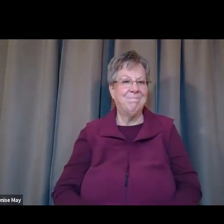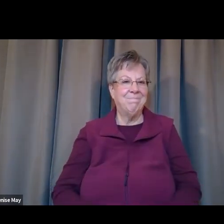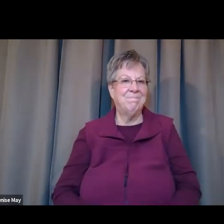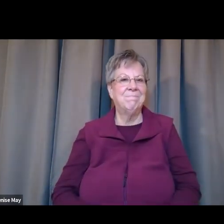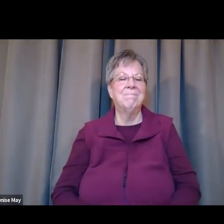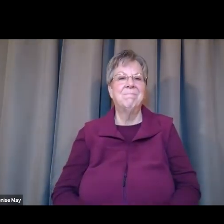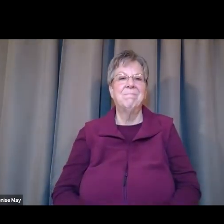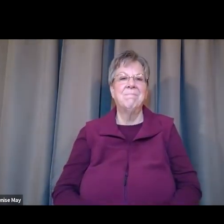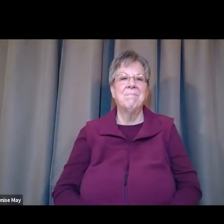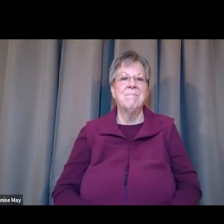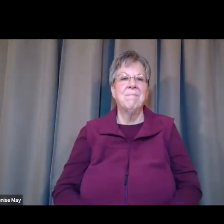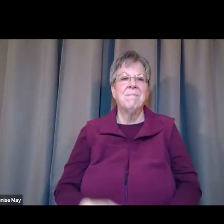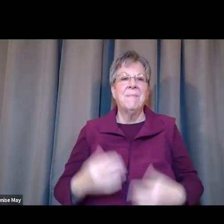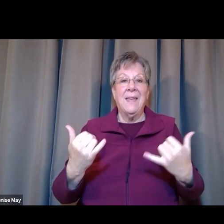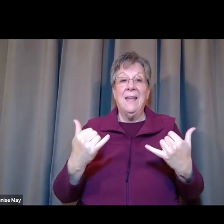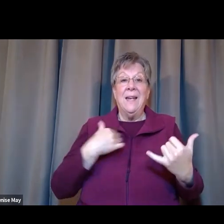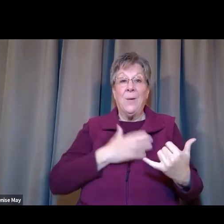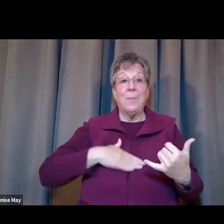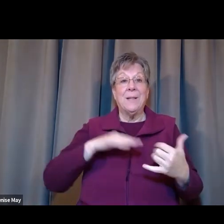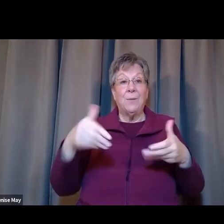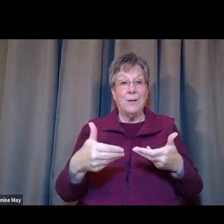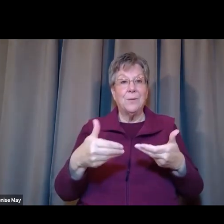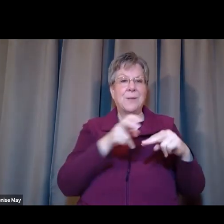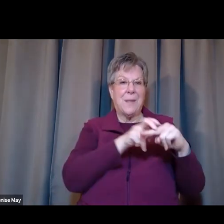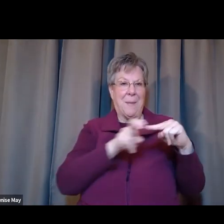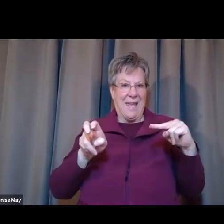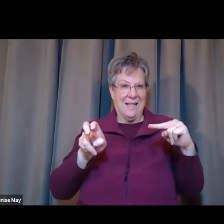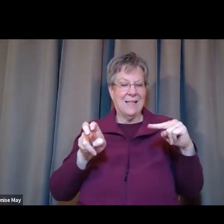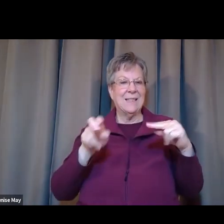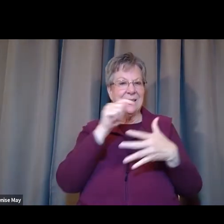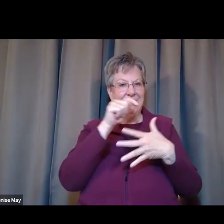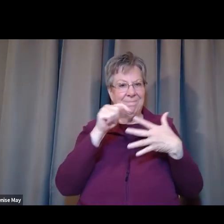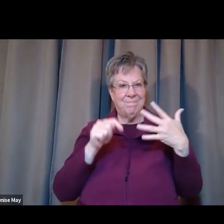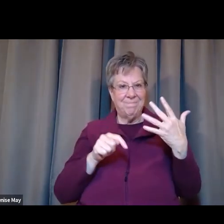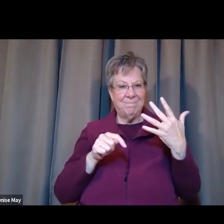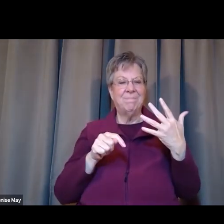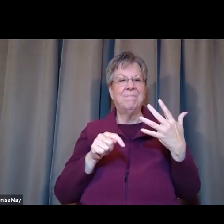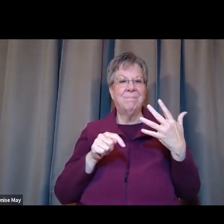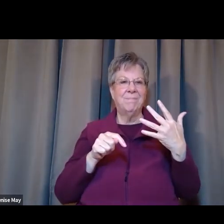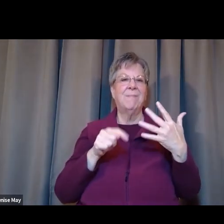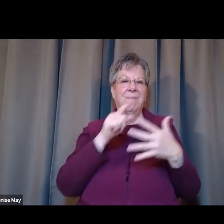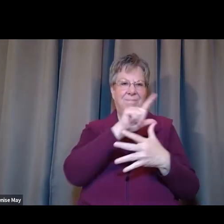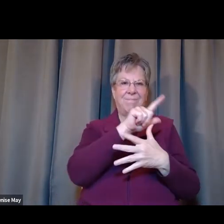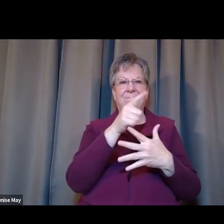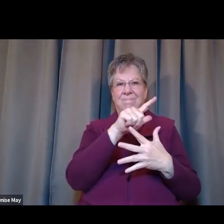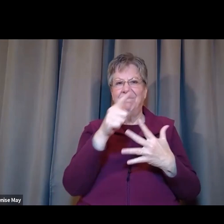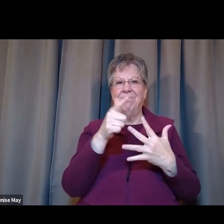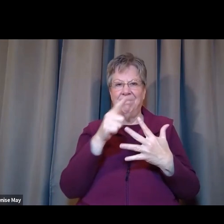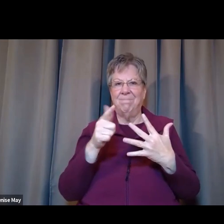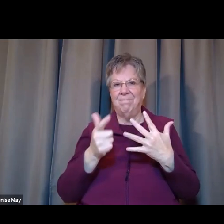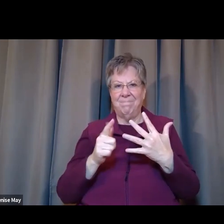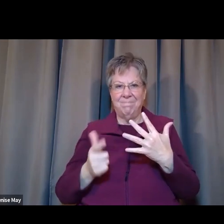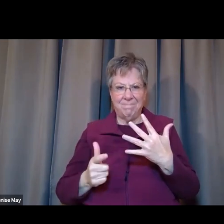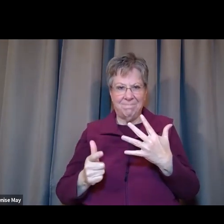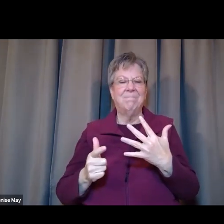Dialogue. Now I'm pleased to introduce our panelists in the order in which they'll offer initial remarks,